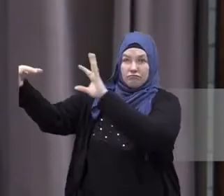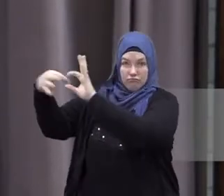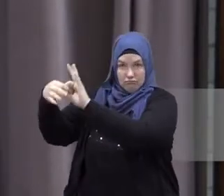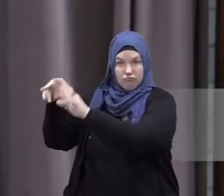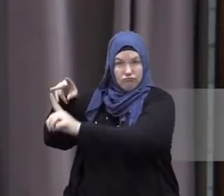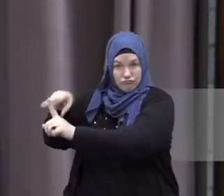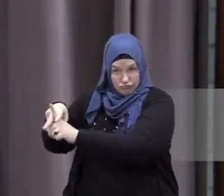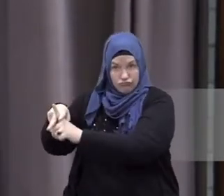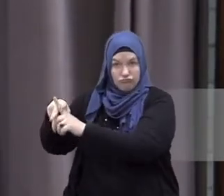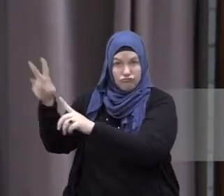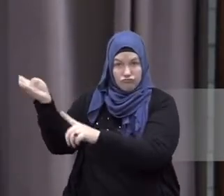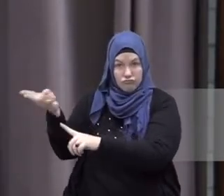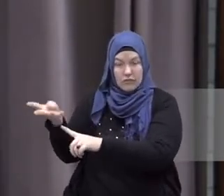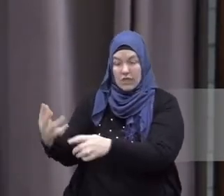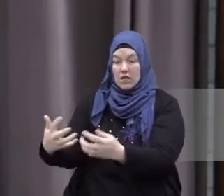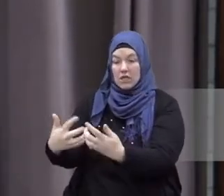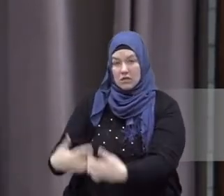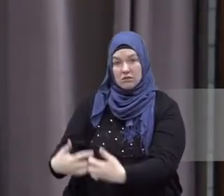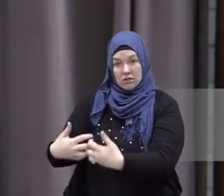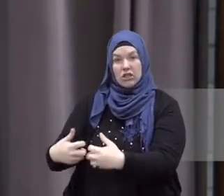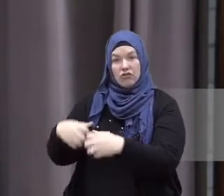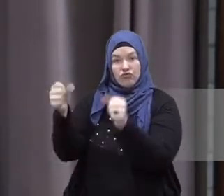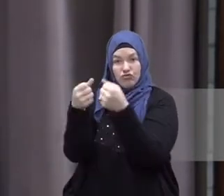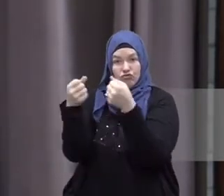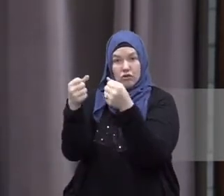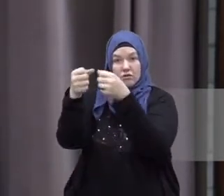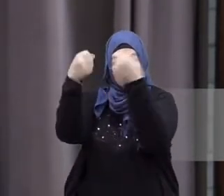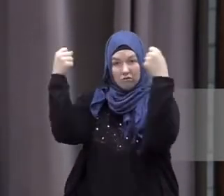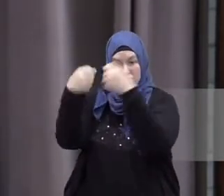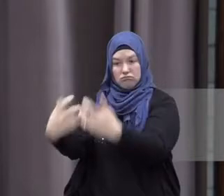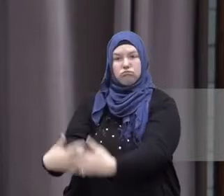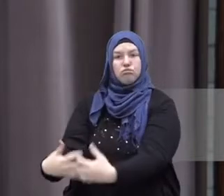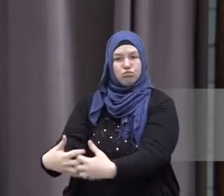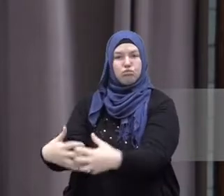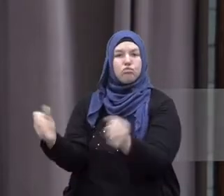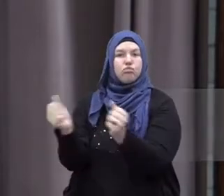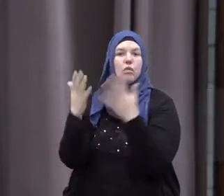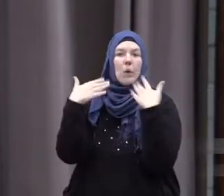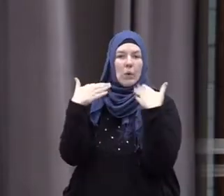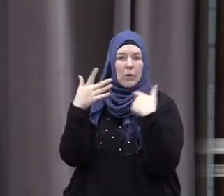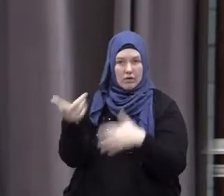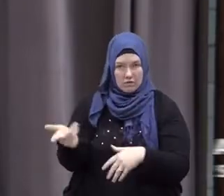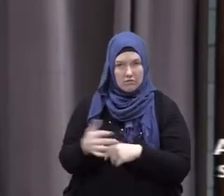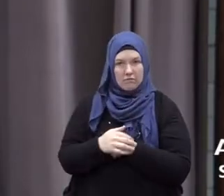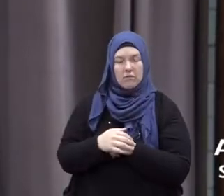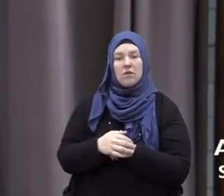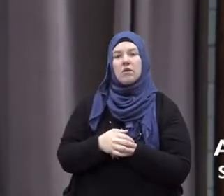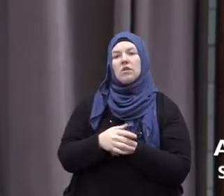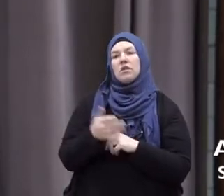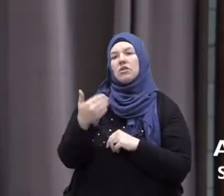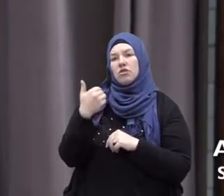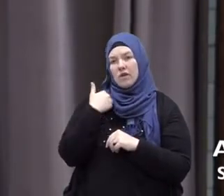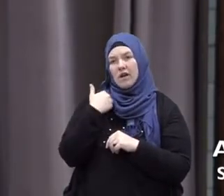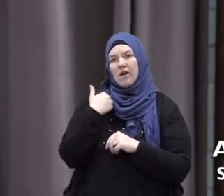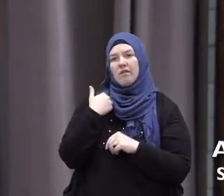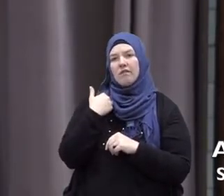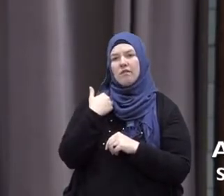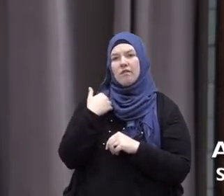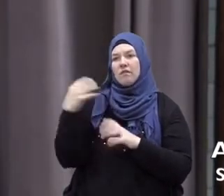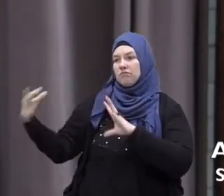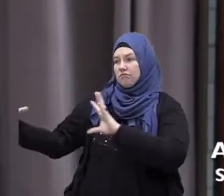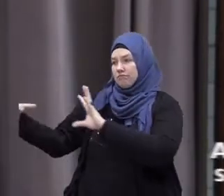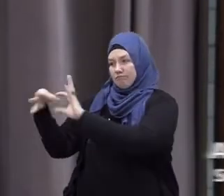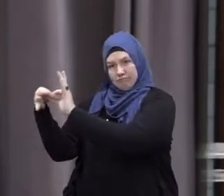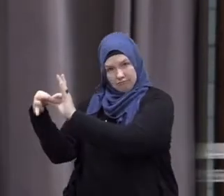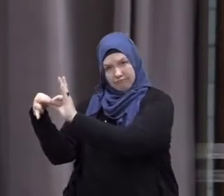on and the engine of the refrigerator is working. So you have the source of